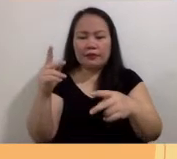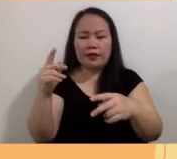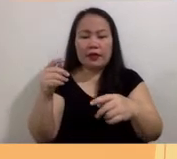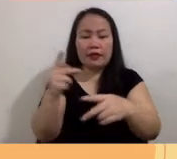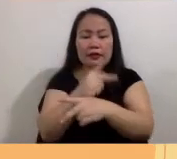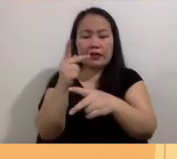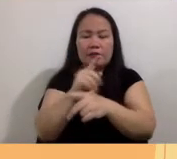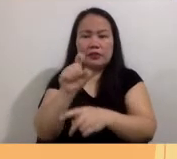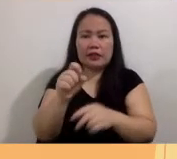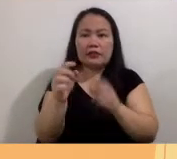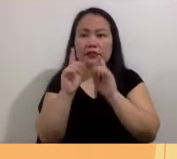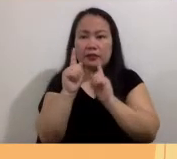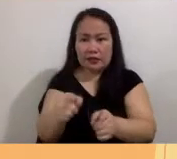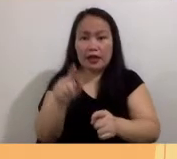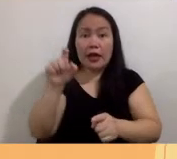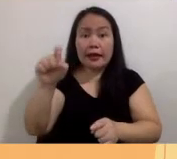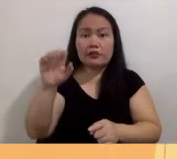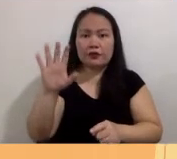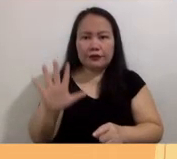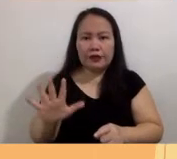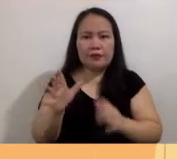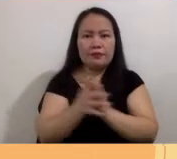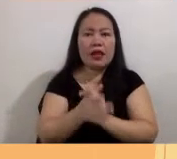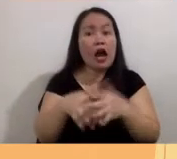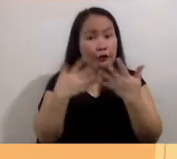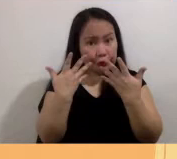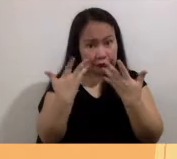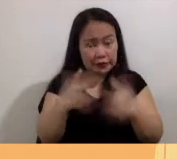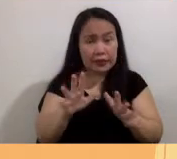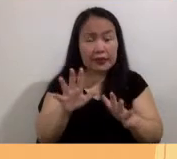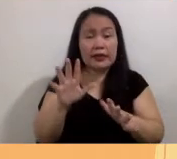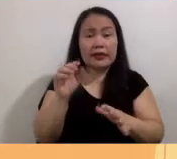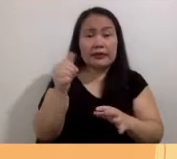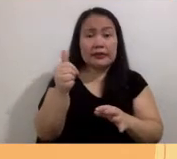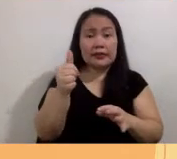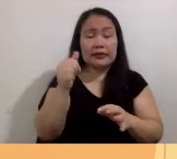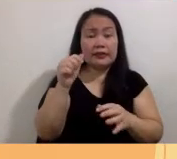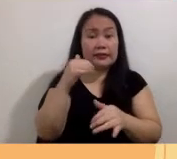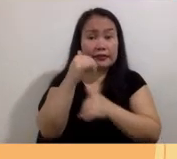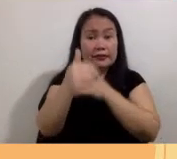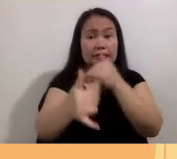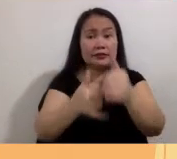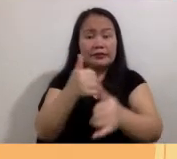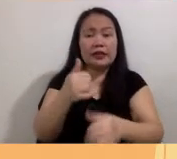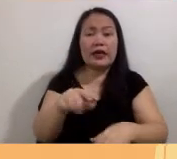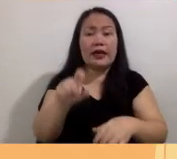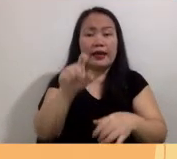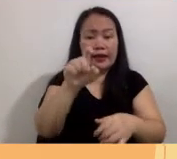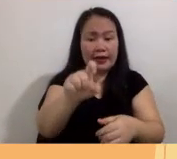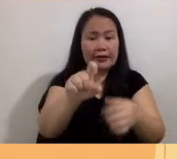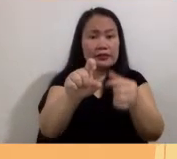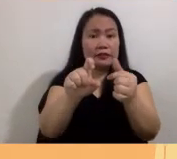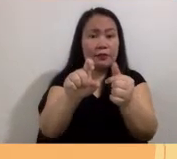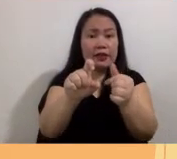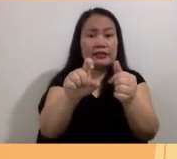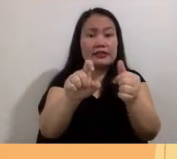after 10 years, in 10 years, so ibig sabihin, magpa-plus 10 tayo dito. So, x plus 10, and then